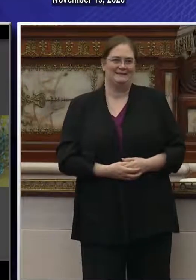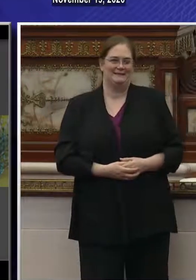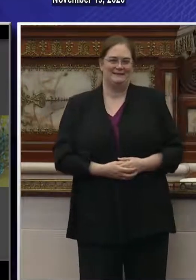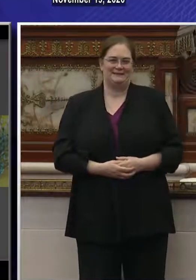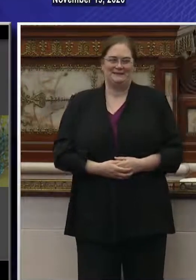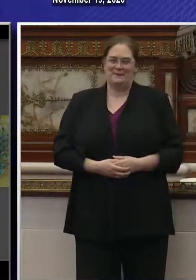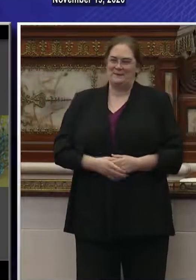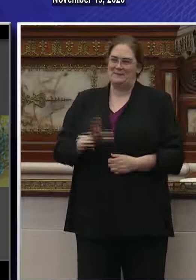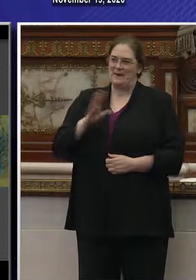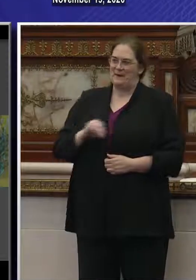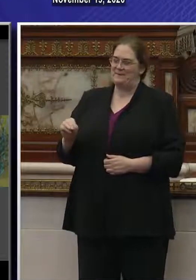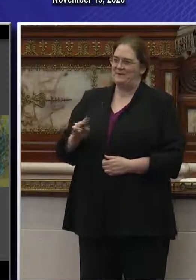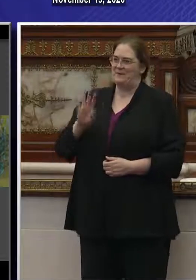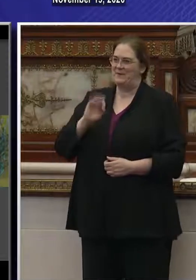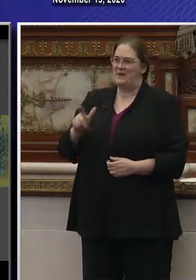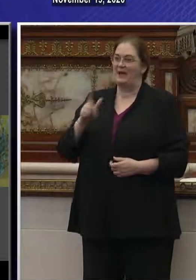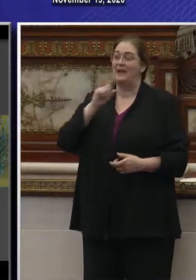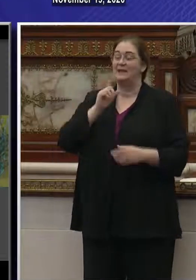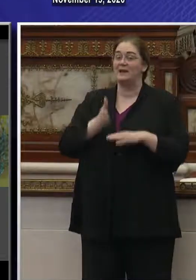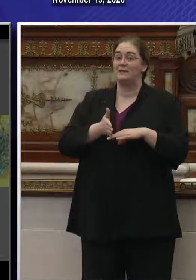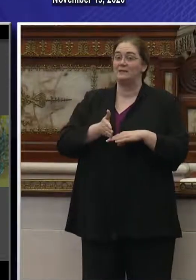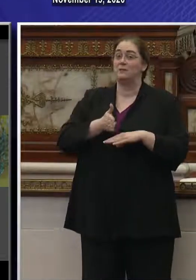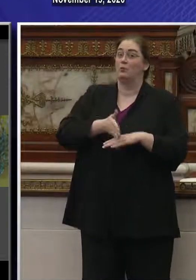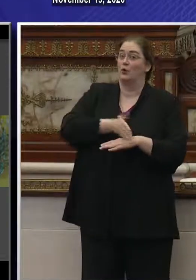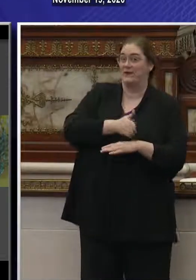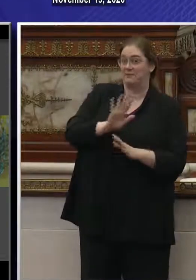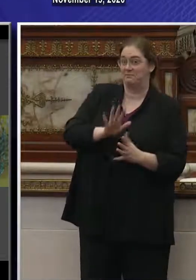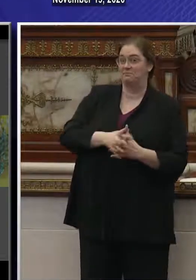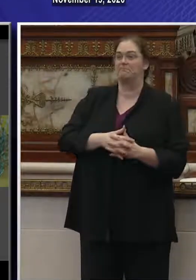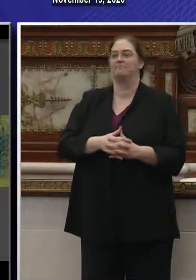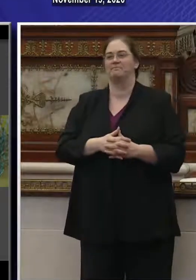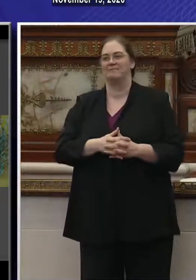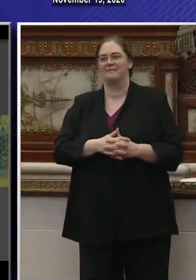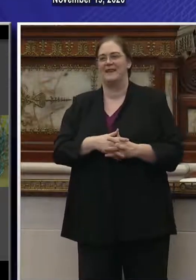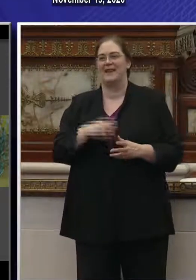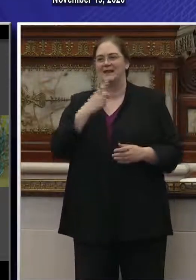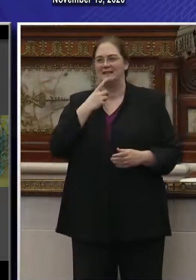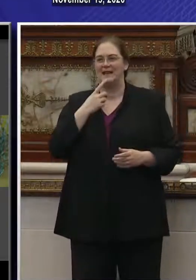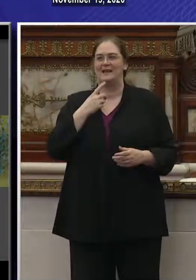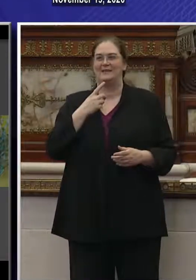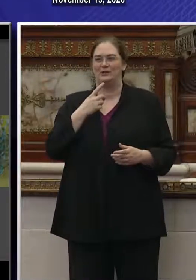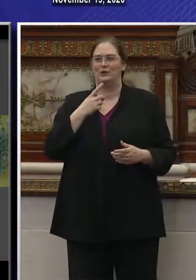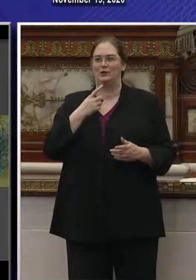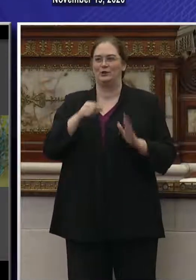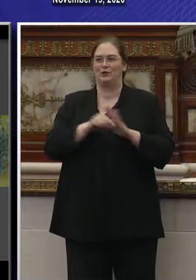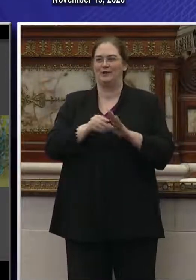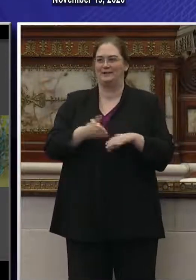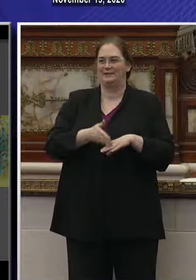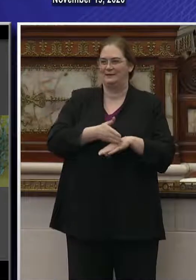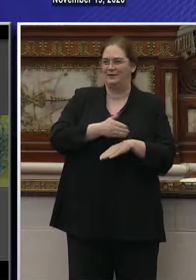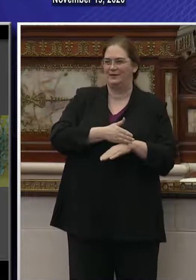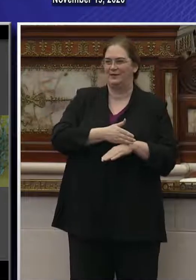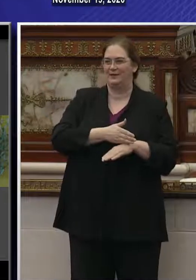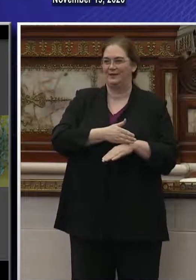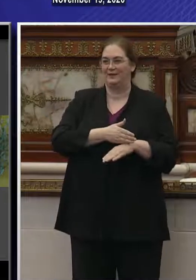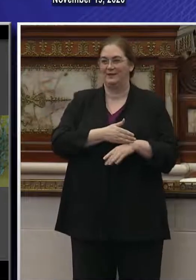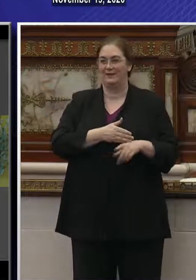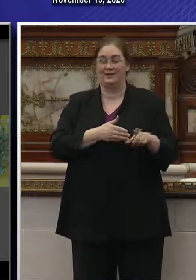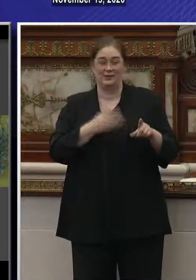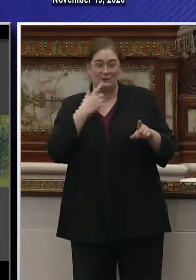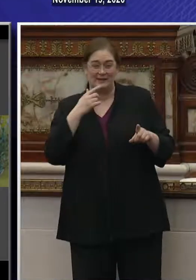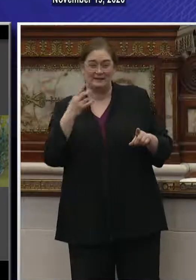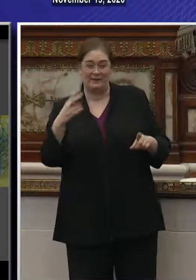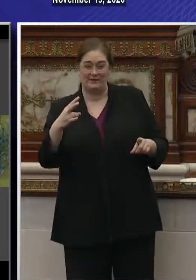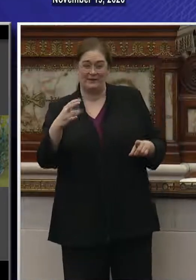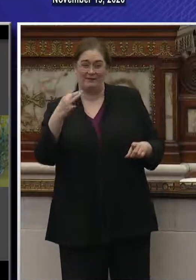Well, I'd say it's improving. Okay. I'd say it's improving. 17 to 19%